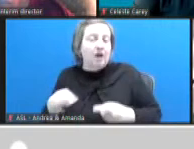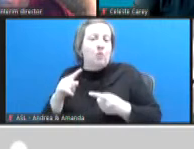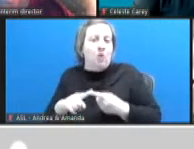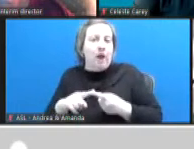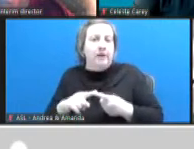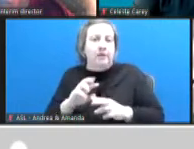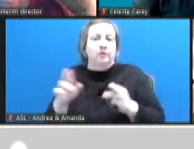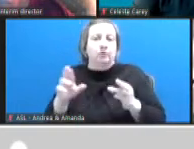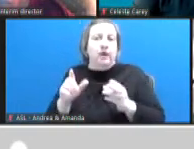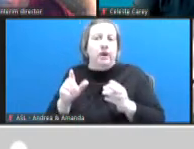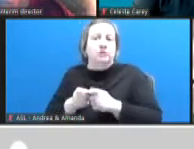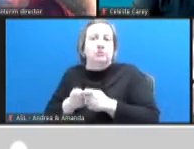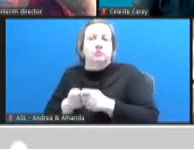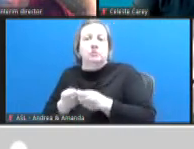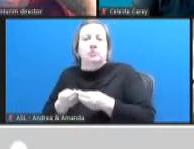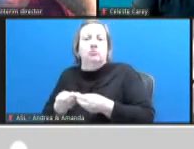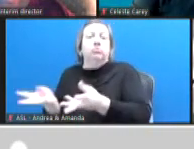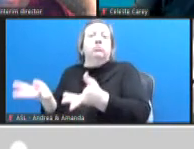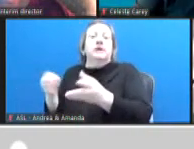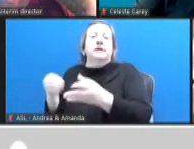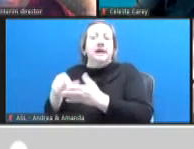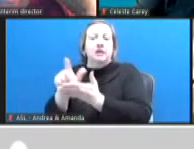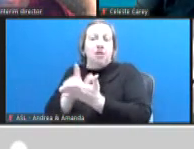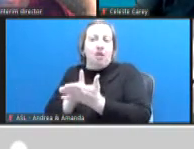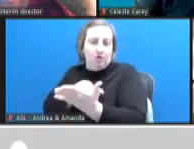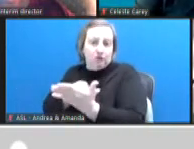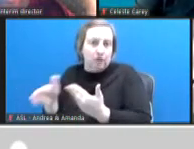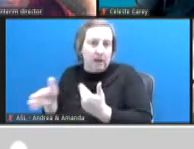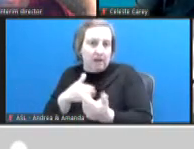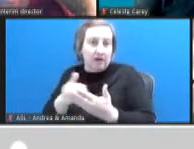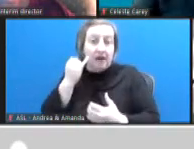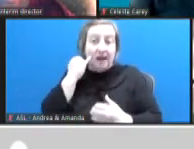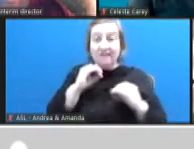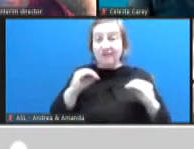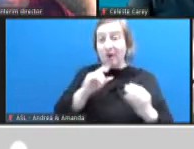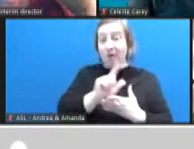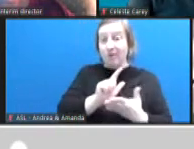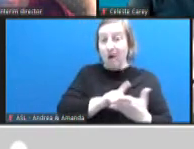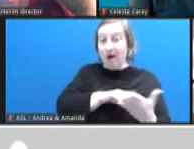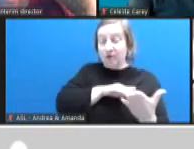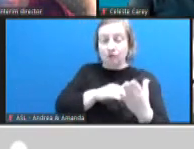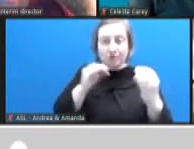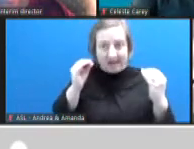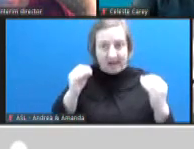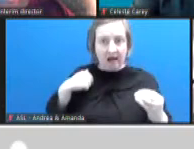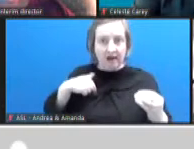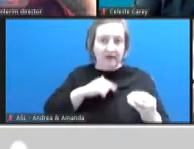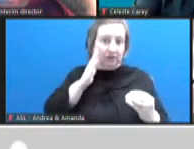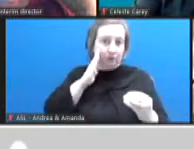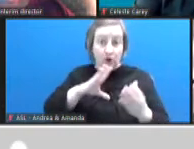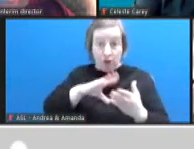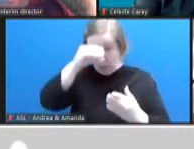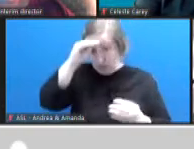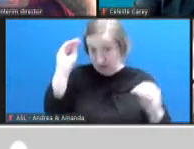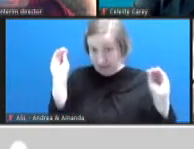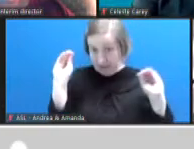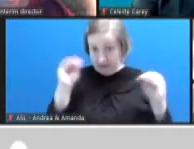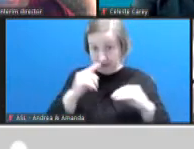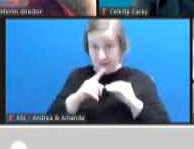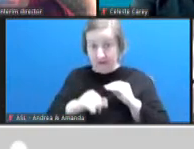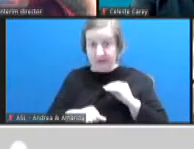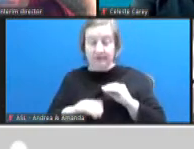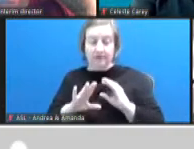to come out in a lawsuit. And so it's entirely possible that if there hadn't been a lawsuit, none of us ever would have learned about this.